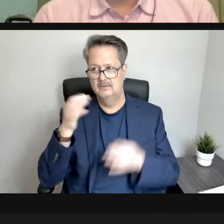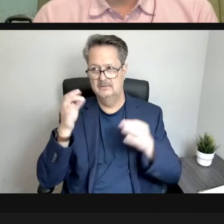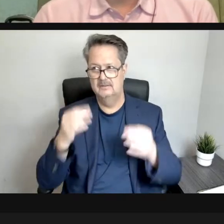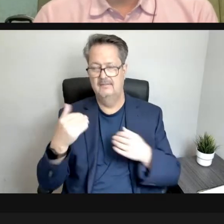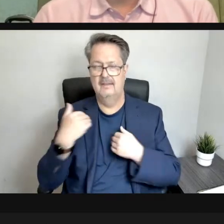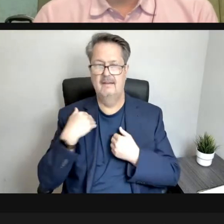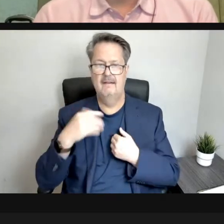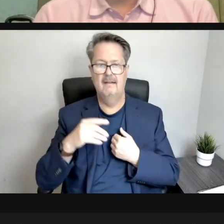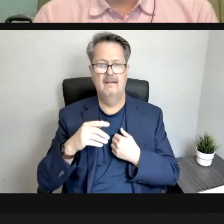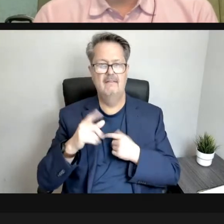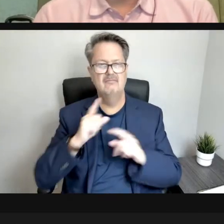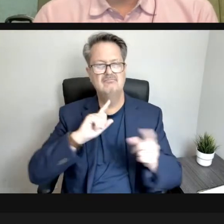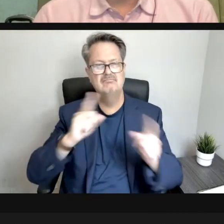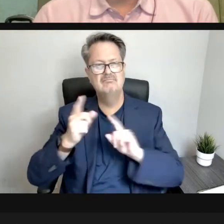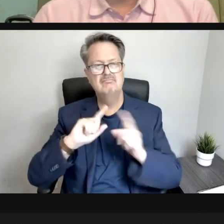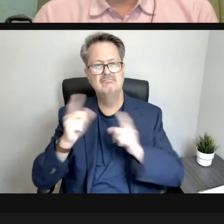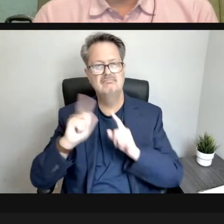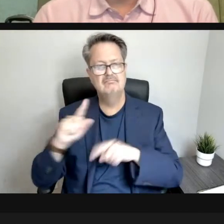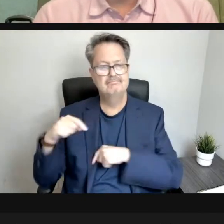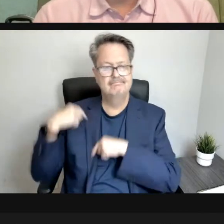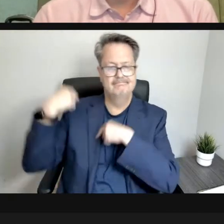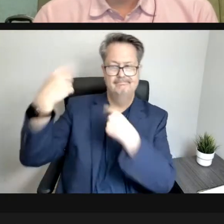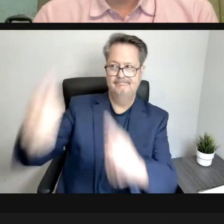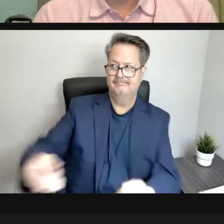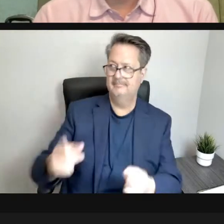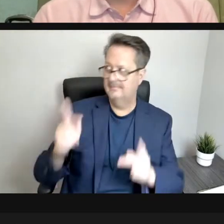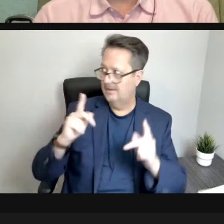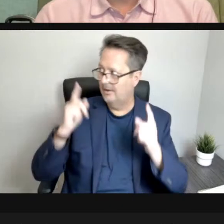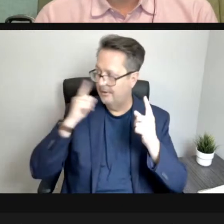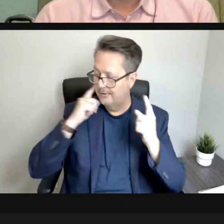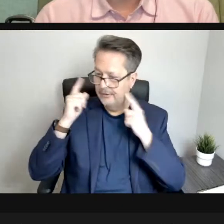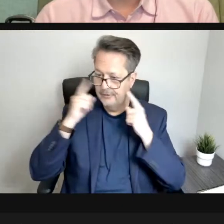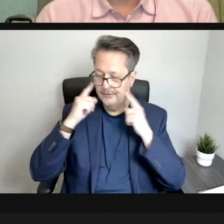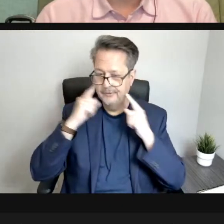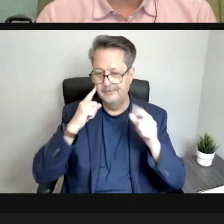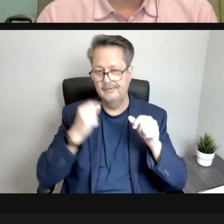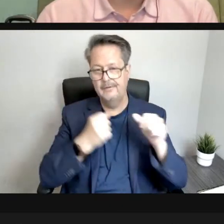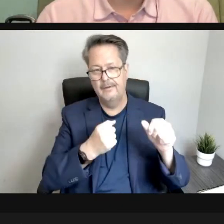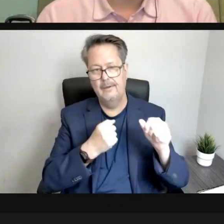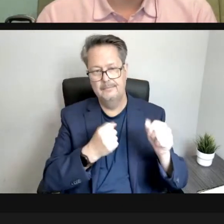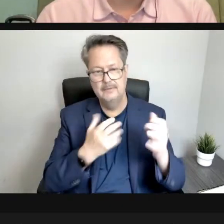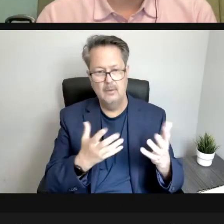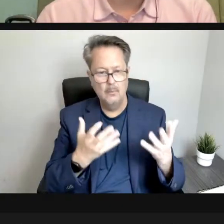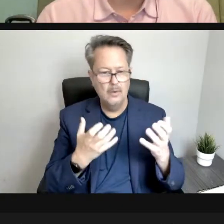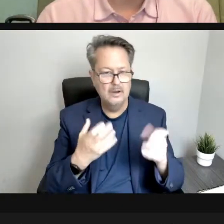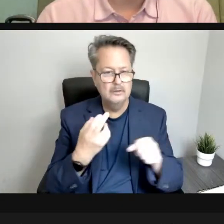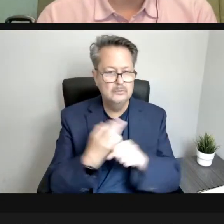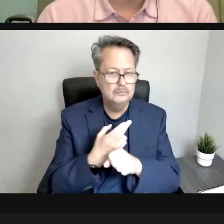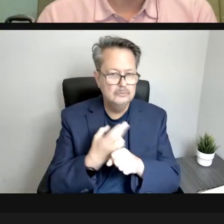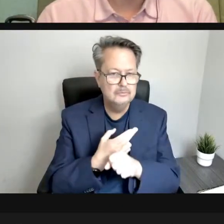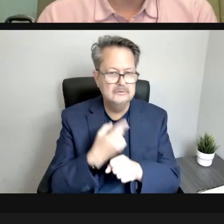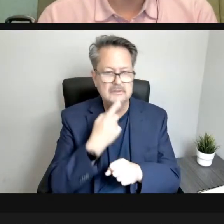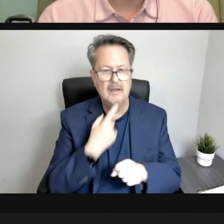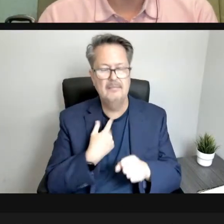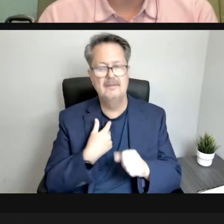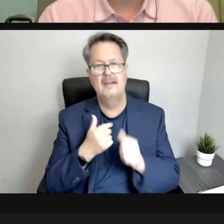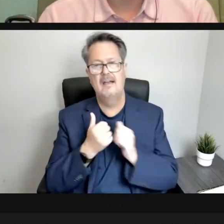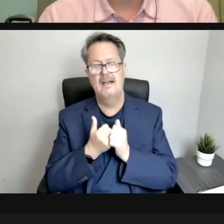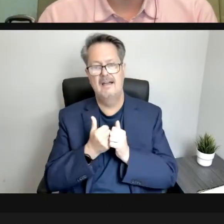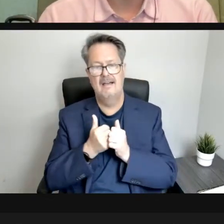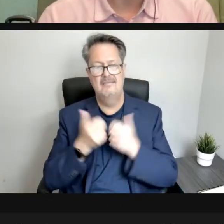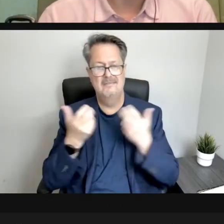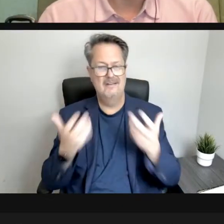conversations to date where people have said, I've heard about this Carpenter thing, I want to use it, tell me how. And they're already using